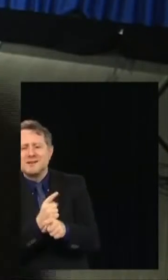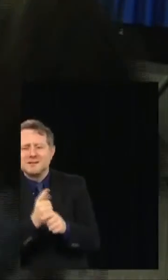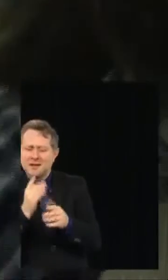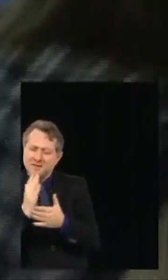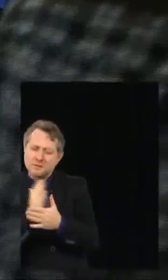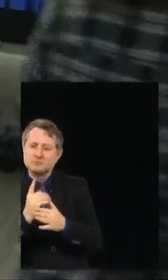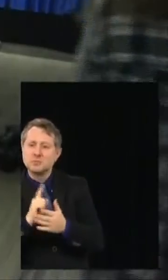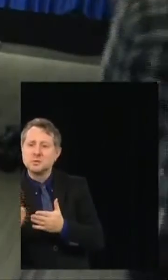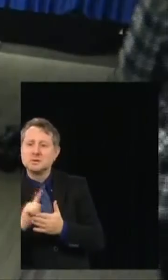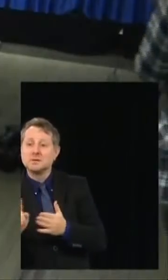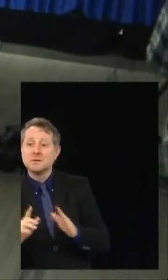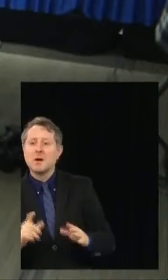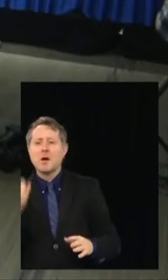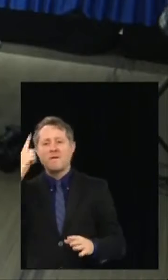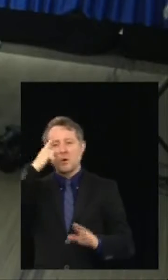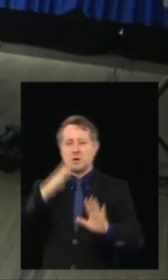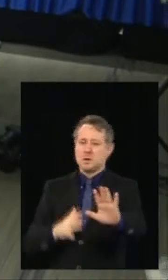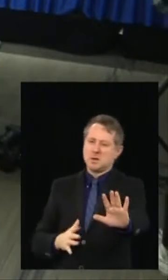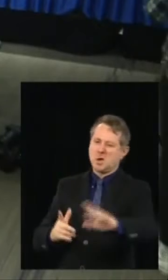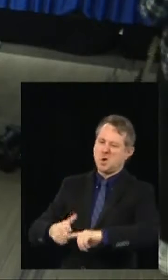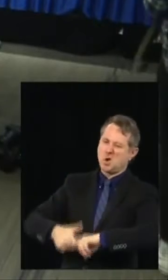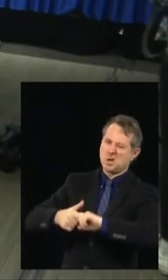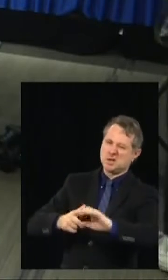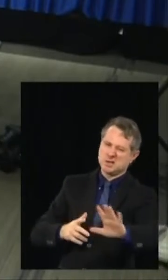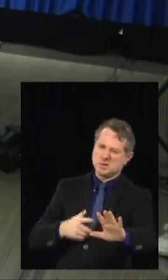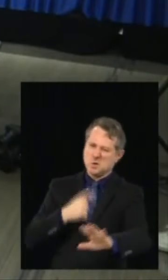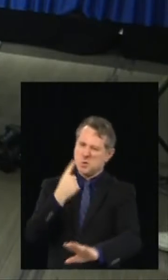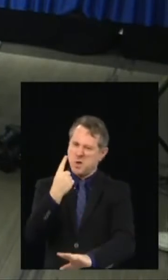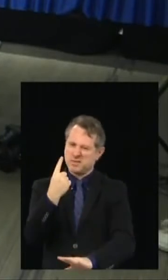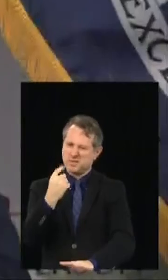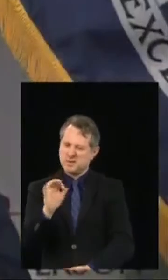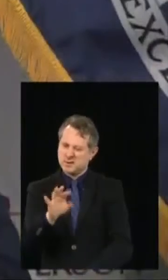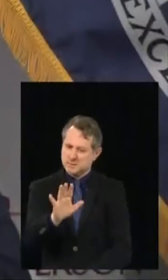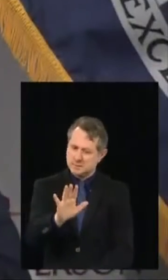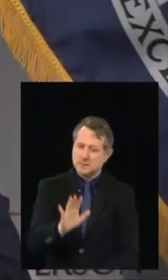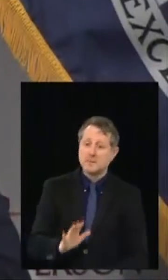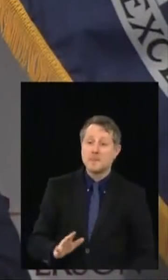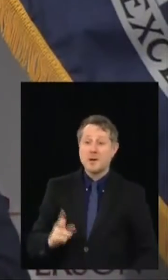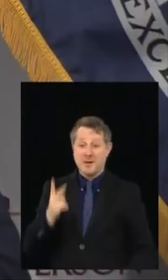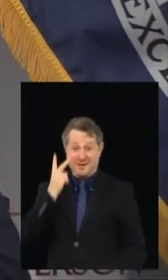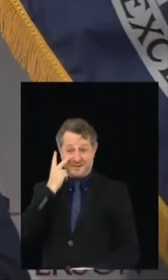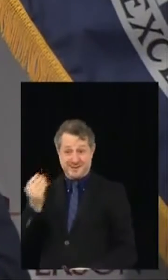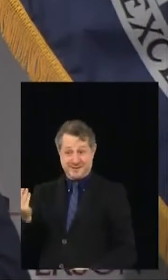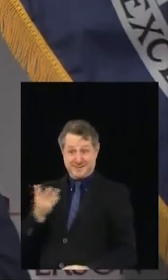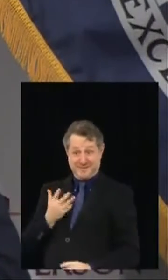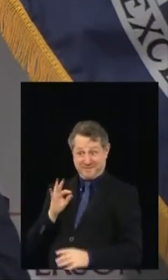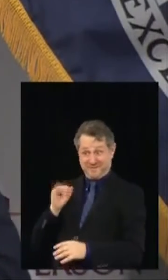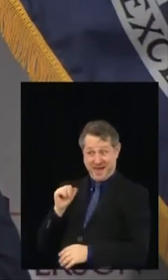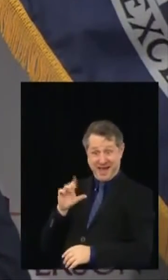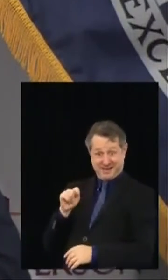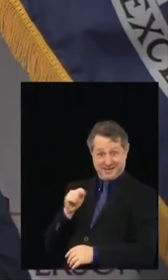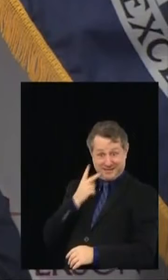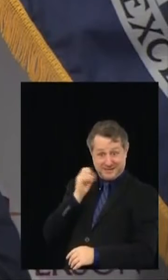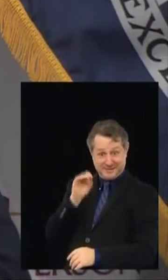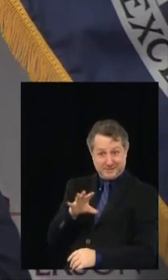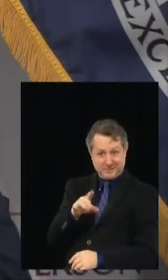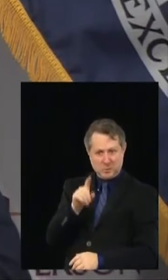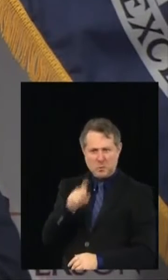all about the caveats nowadays, because you see, they tell us a fact, and then the fact turns out not to be the fact, right?